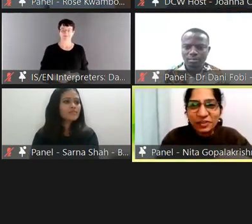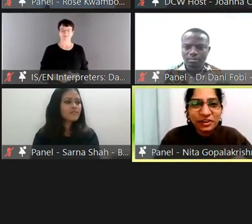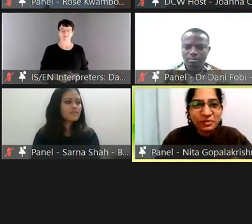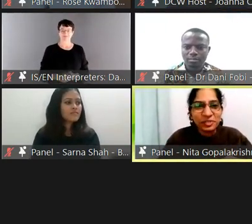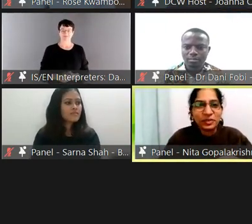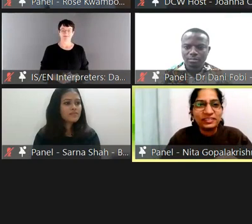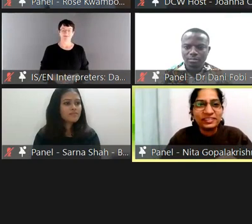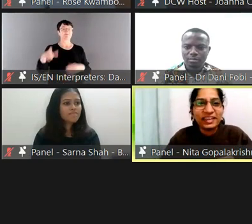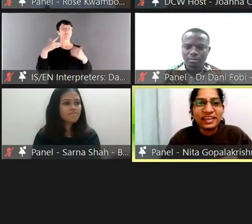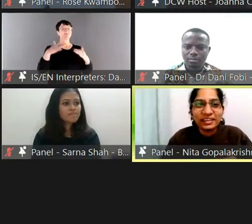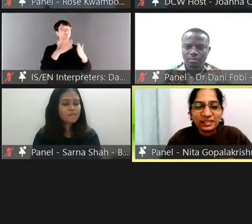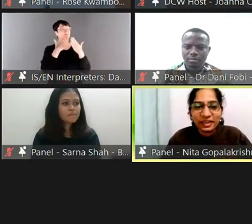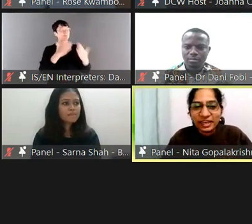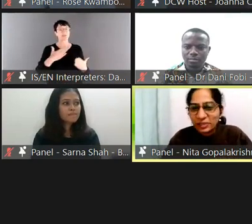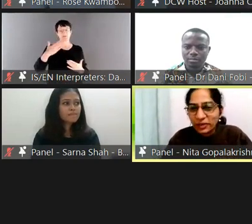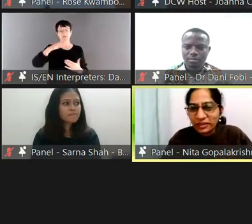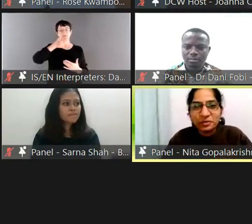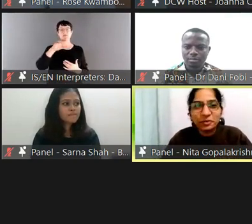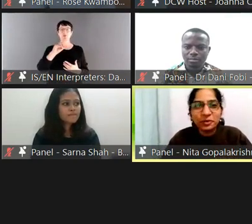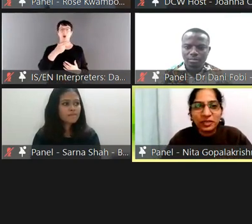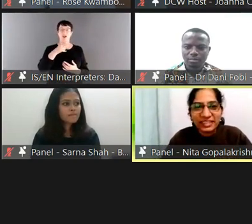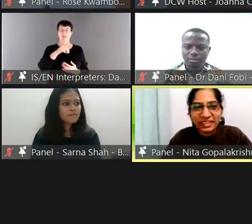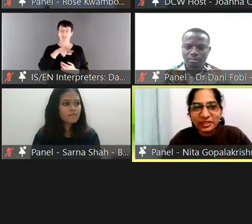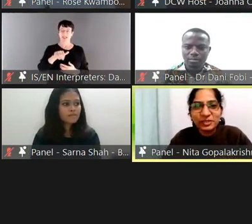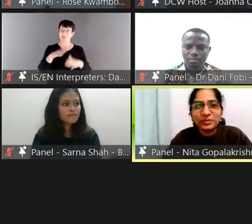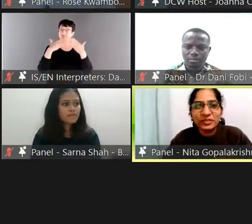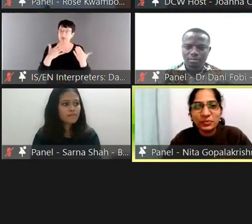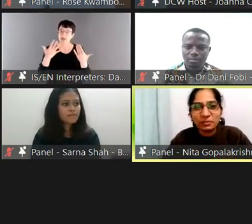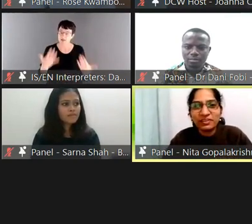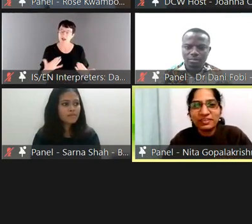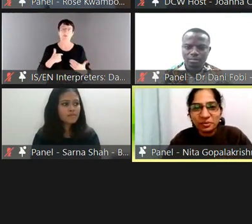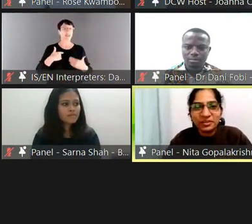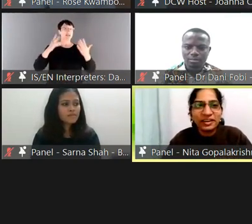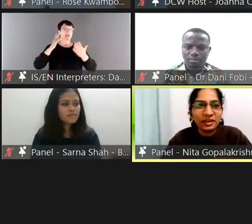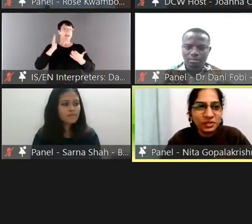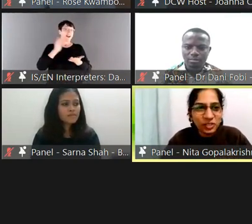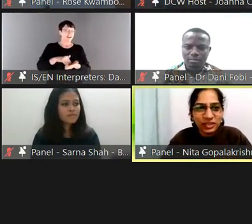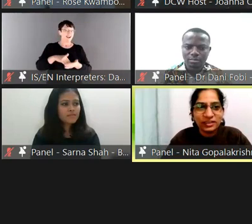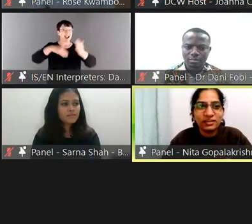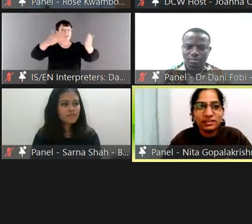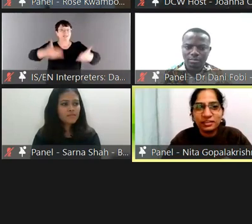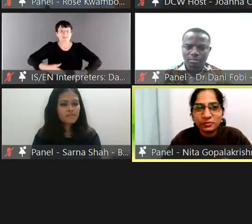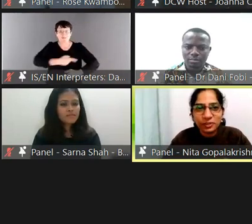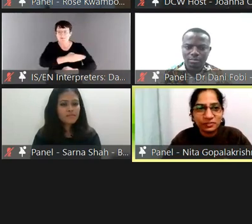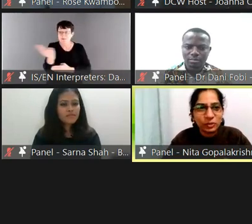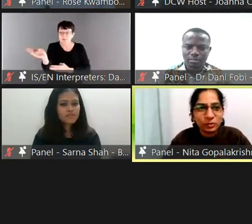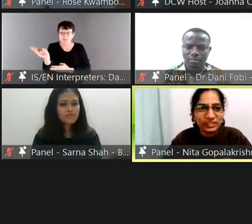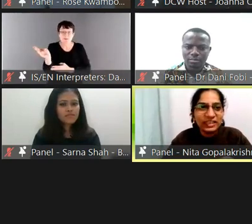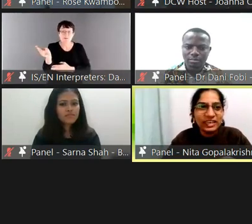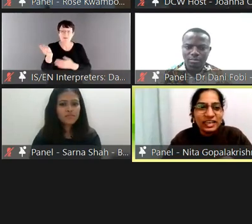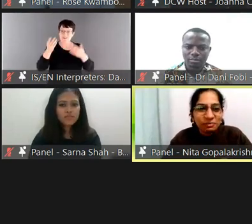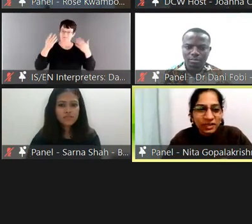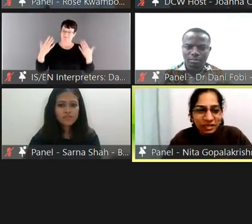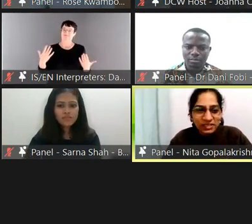Okay, thank you very much, Joanna. And I'd like to welcome you all once again to this webinar on language in early years for deaf